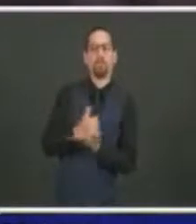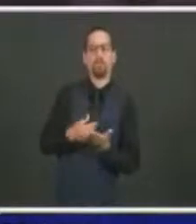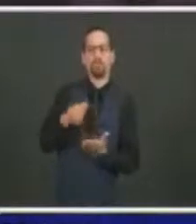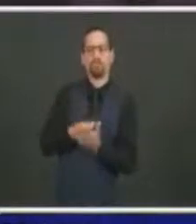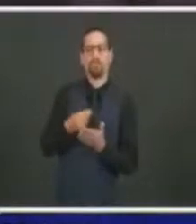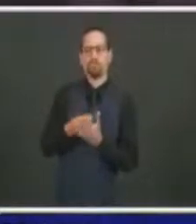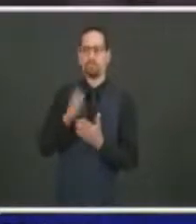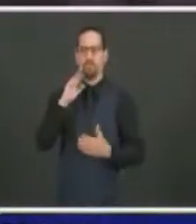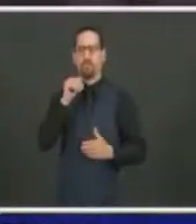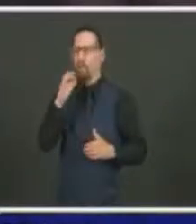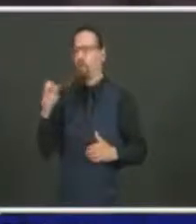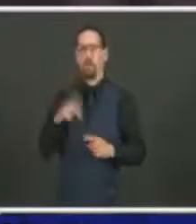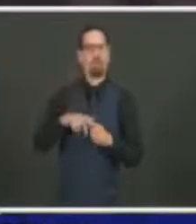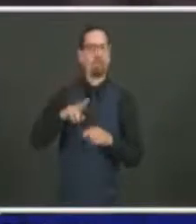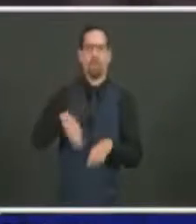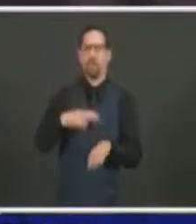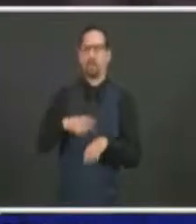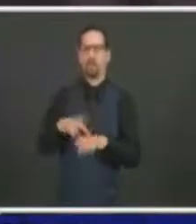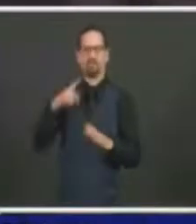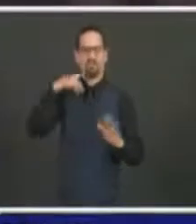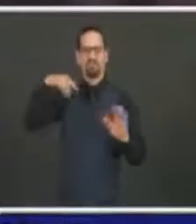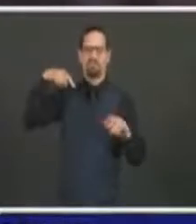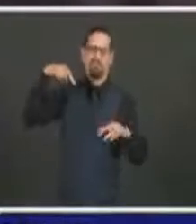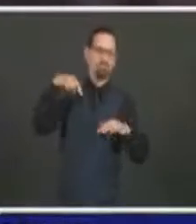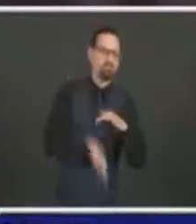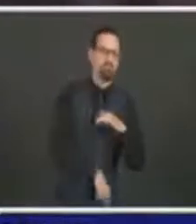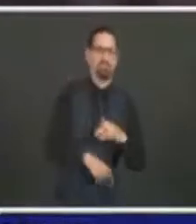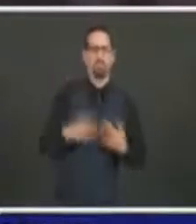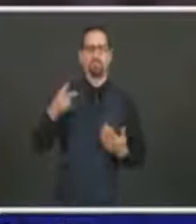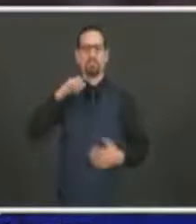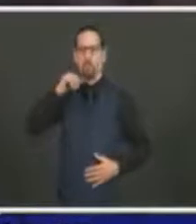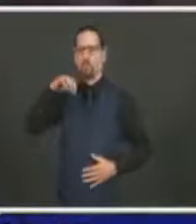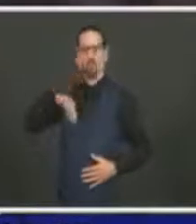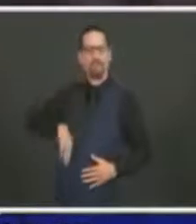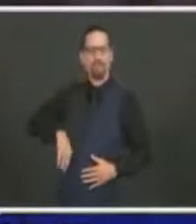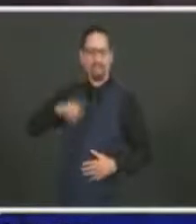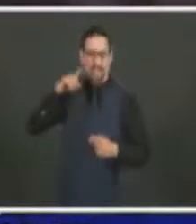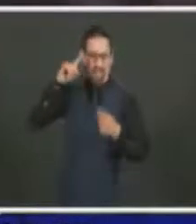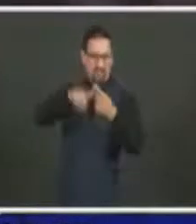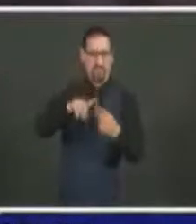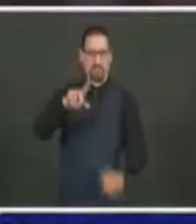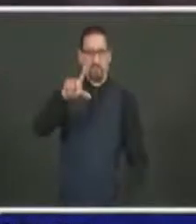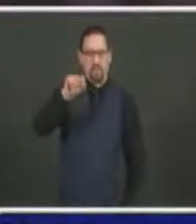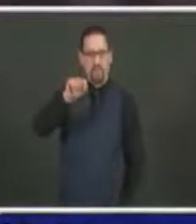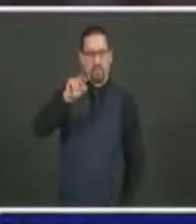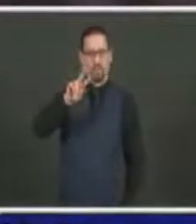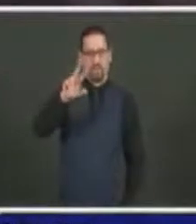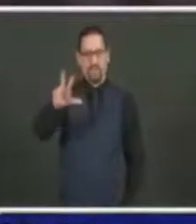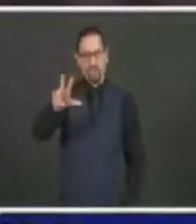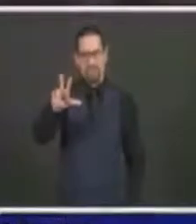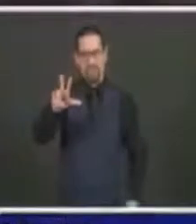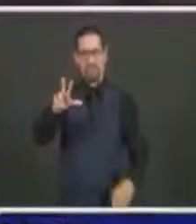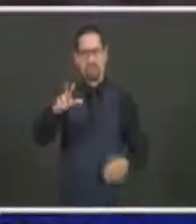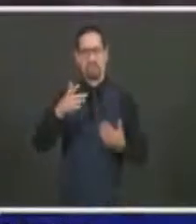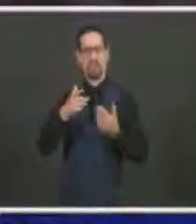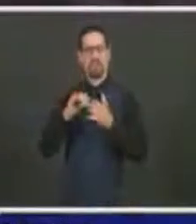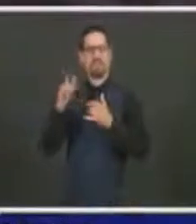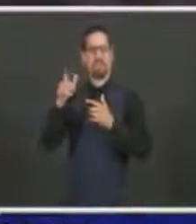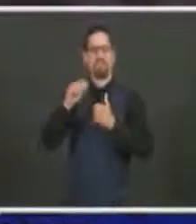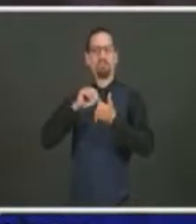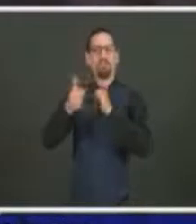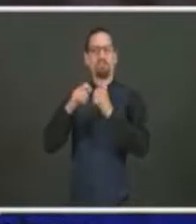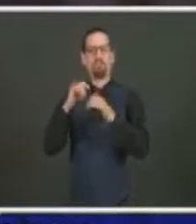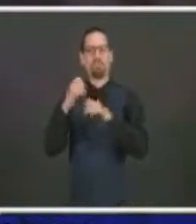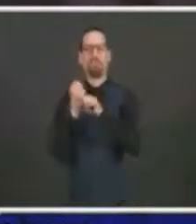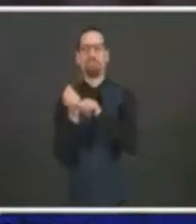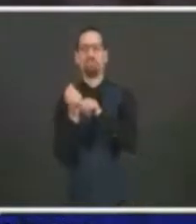normal status until 2023. Sports stadium construction. While most stadium construction has continued, in-person attendance, the